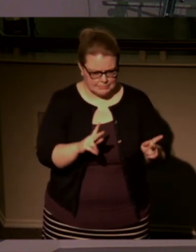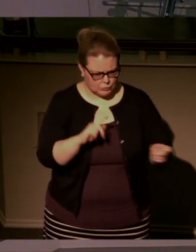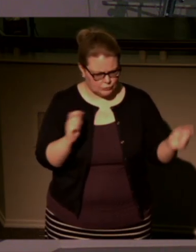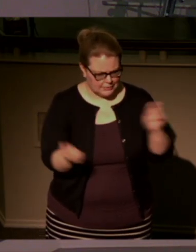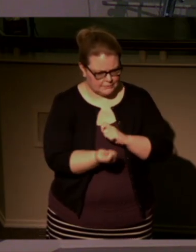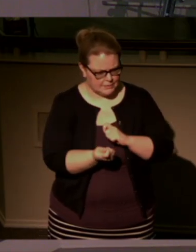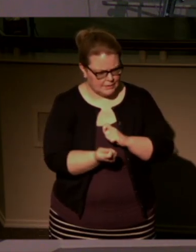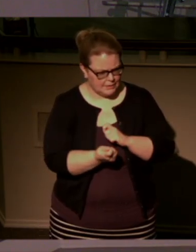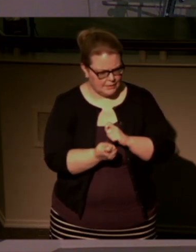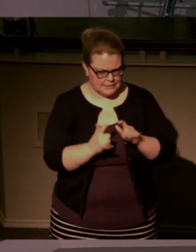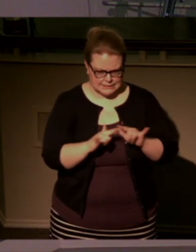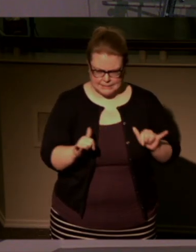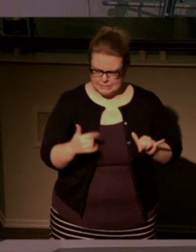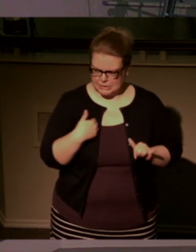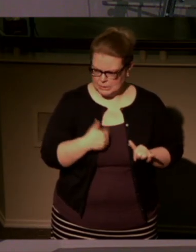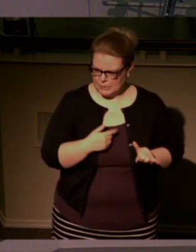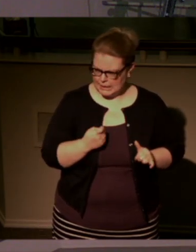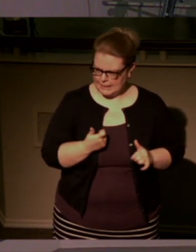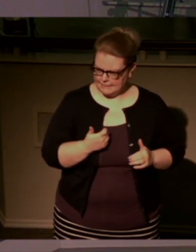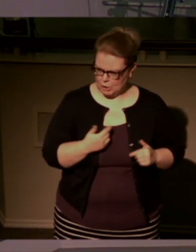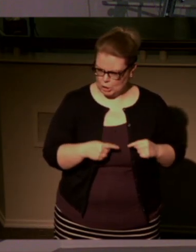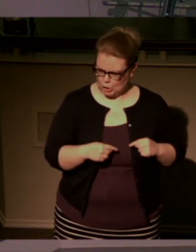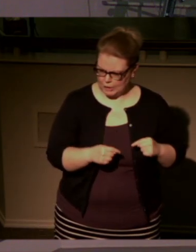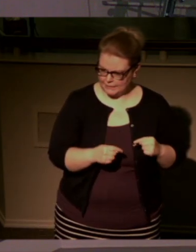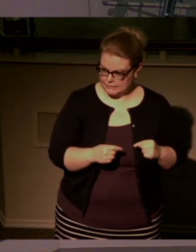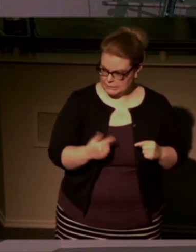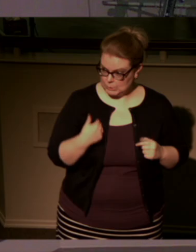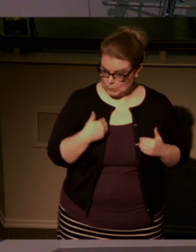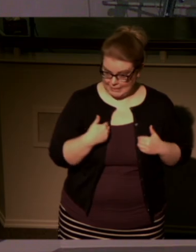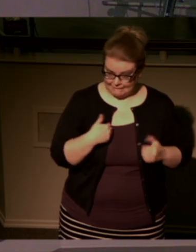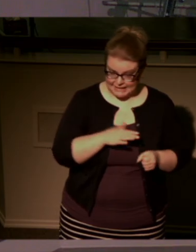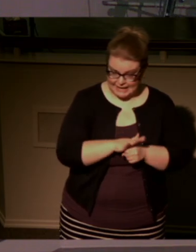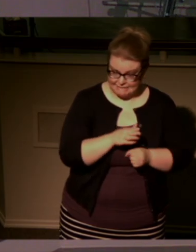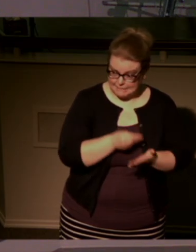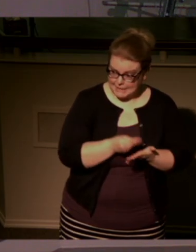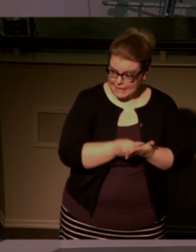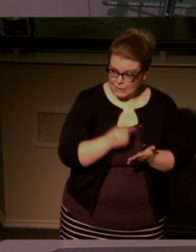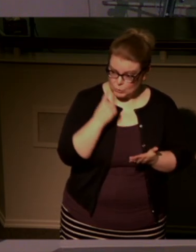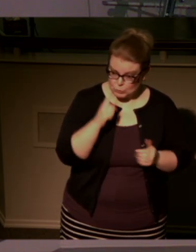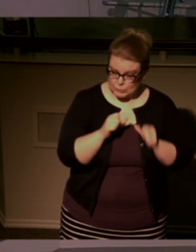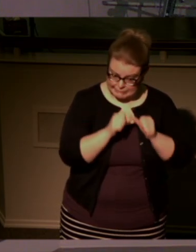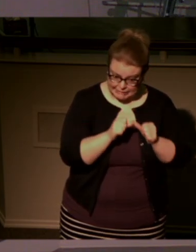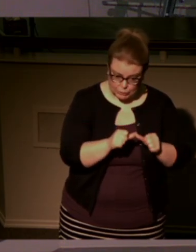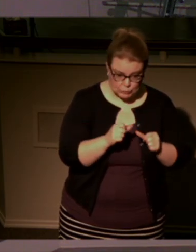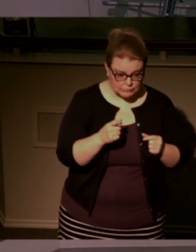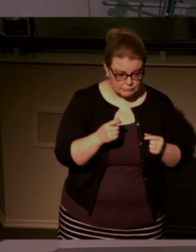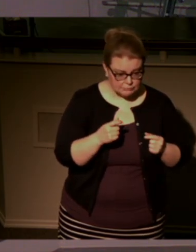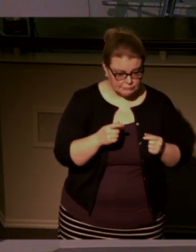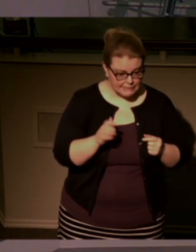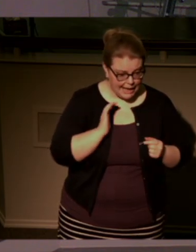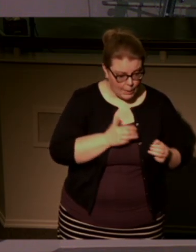yeah, but we don't have enough money to continue doing the things that we're doing.